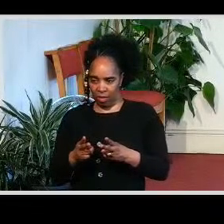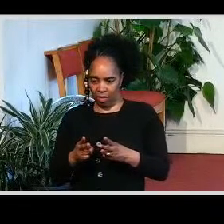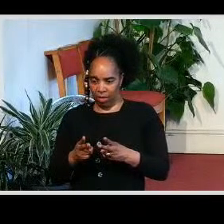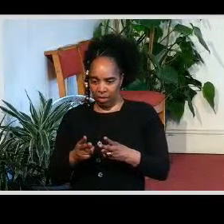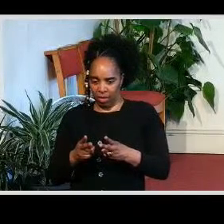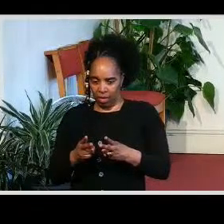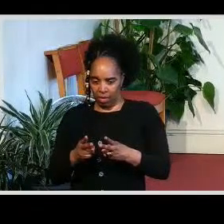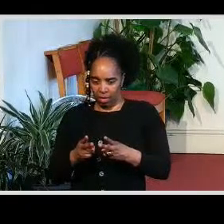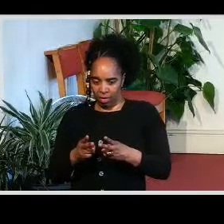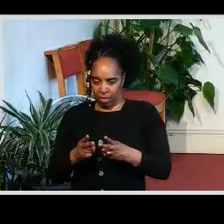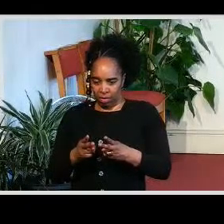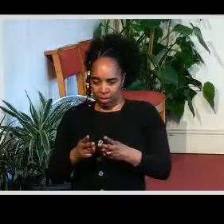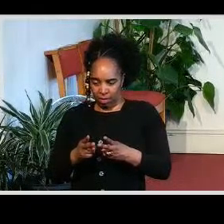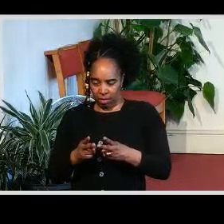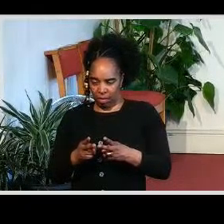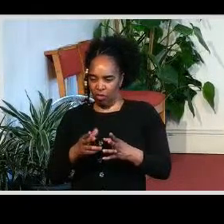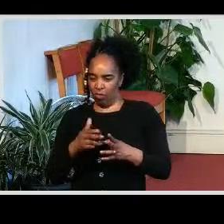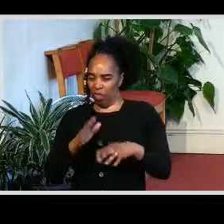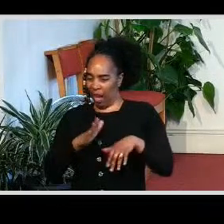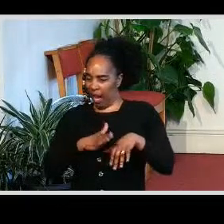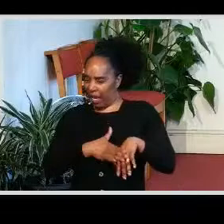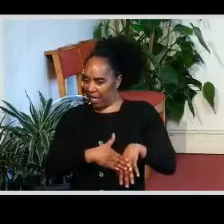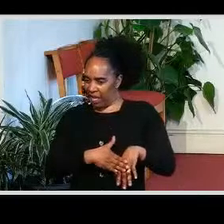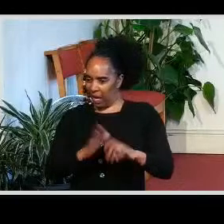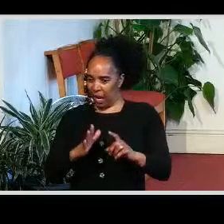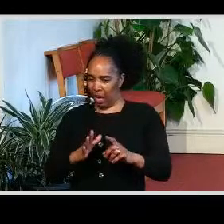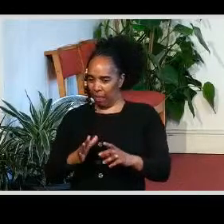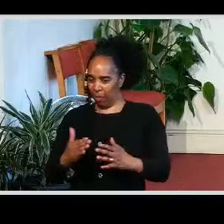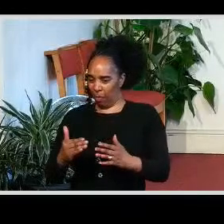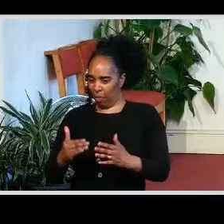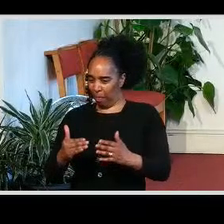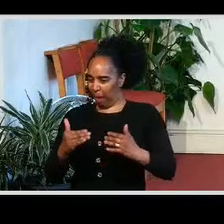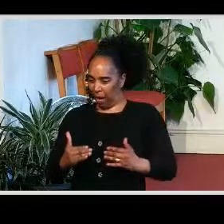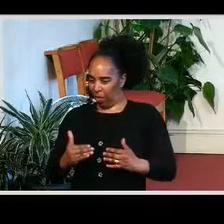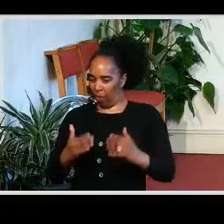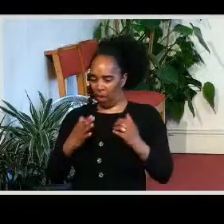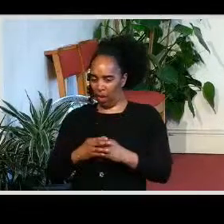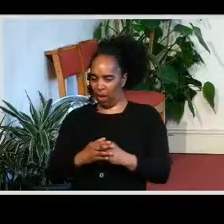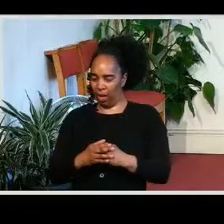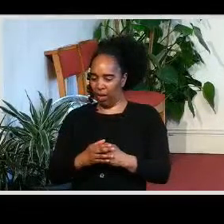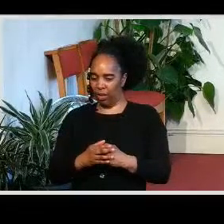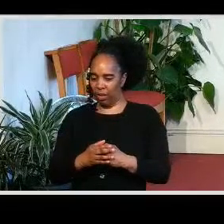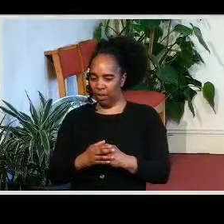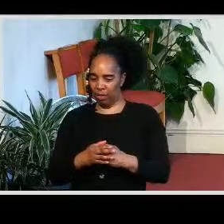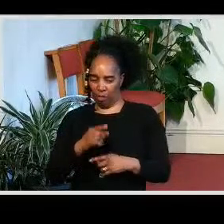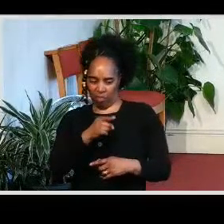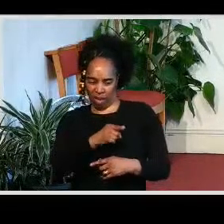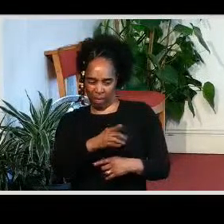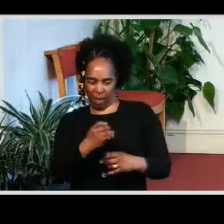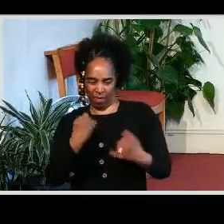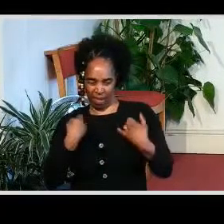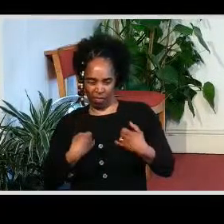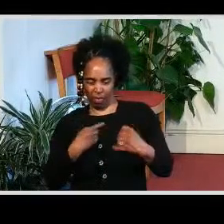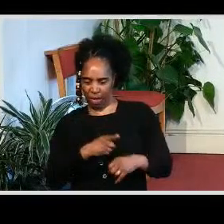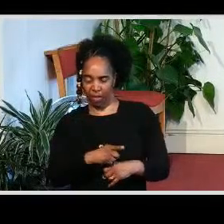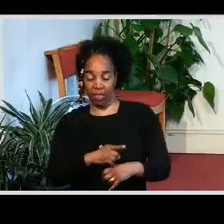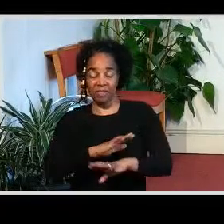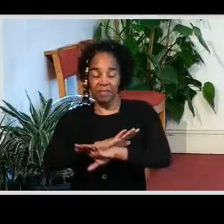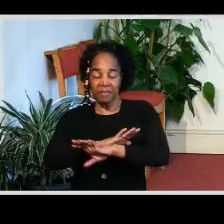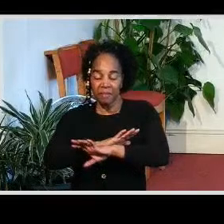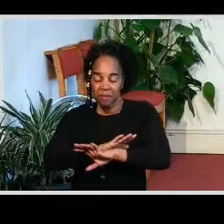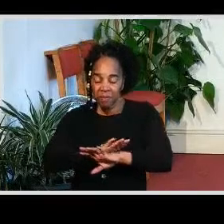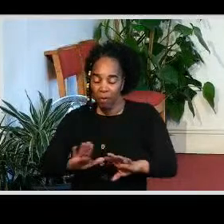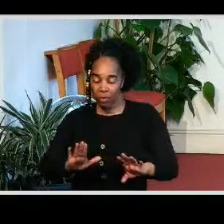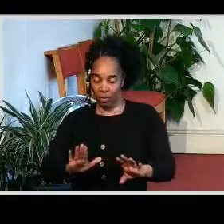example, language such as handicapped, backward, or saying that someone with Down syndrome has an illness. As I explained before, it is not